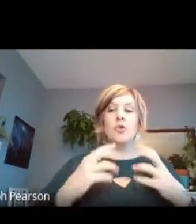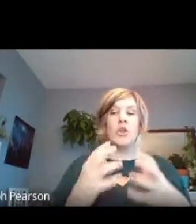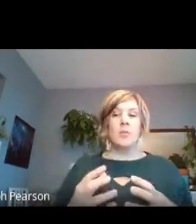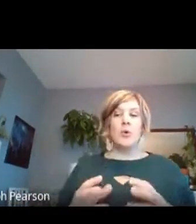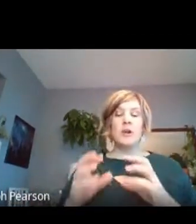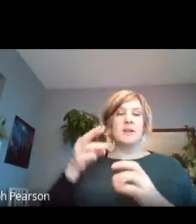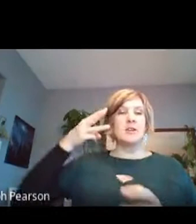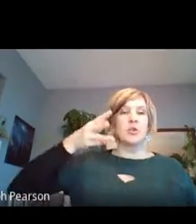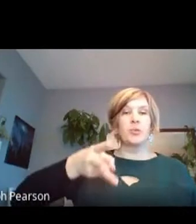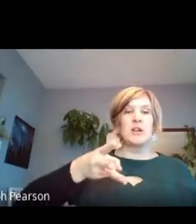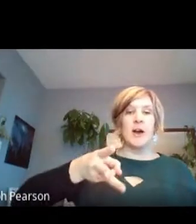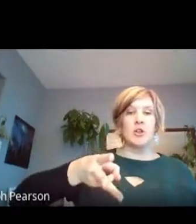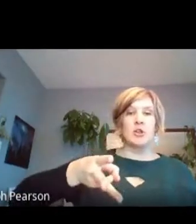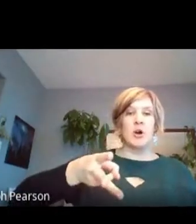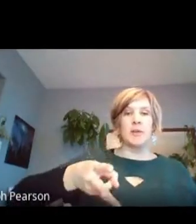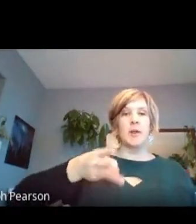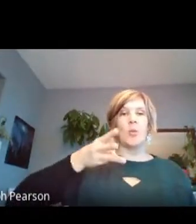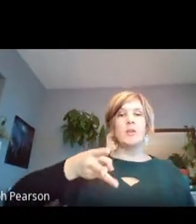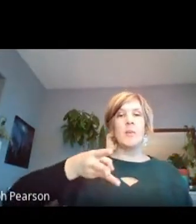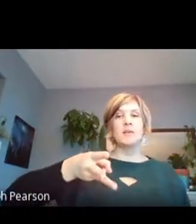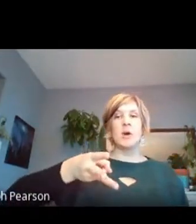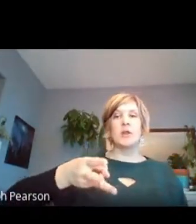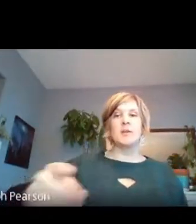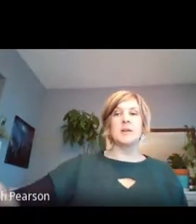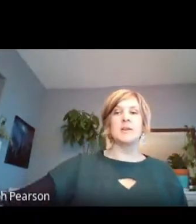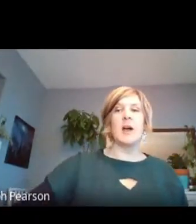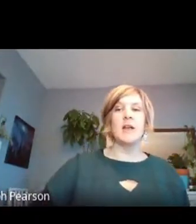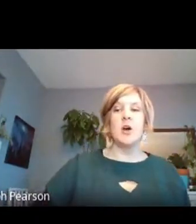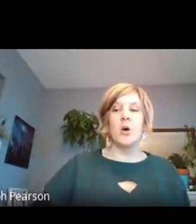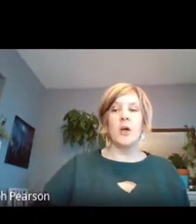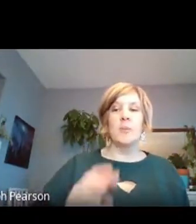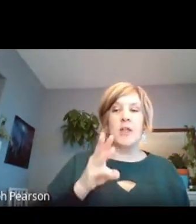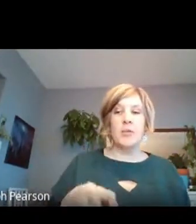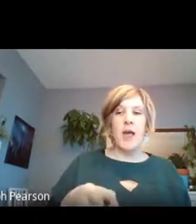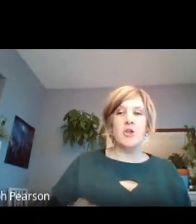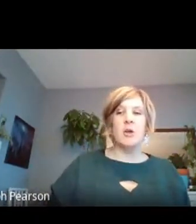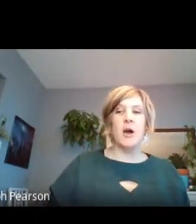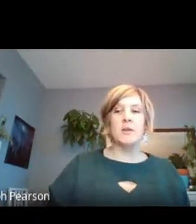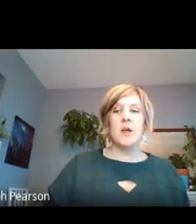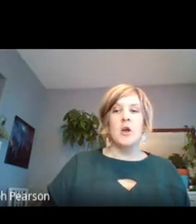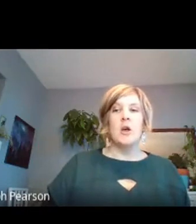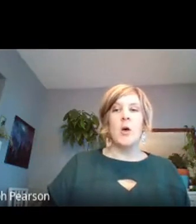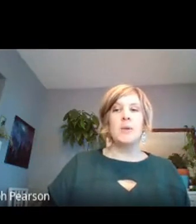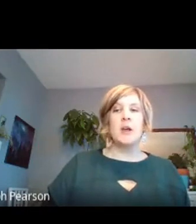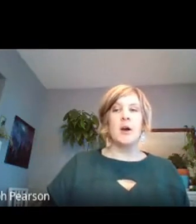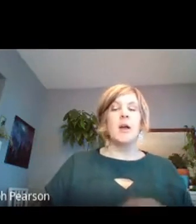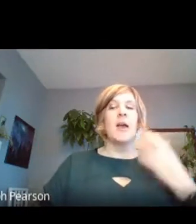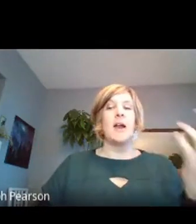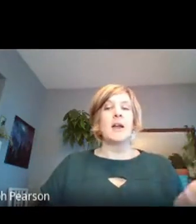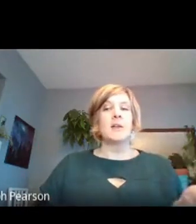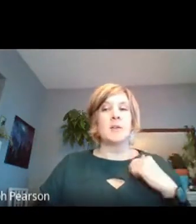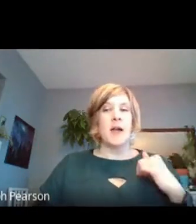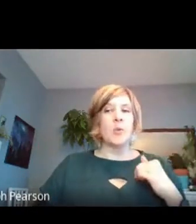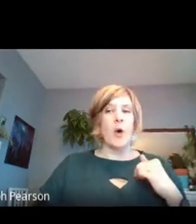so jam board is in your three dots and dots and what's amazing about this is that i can go in my three action dots go up here